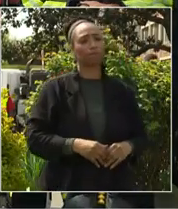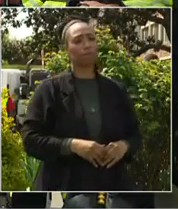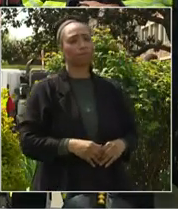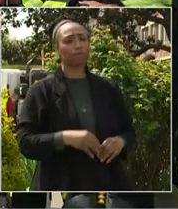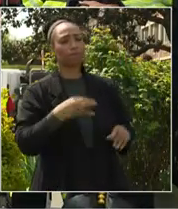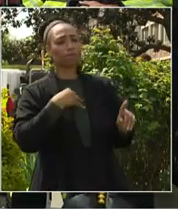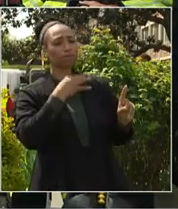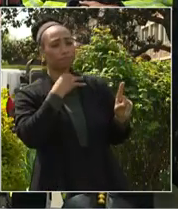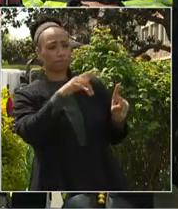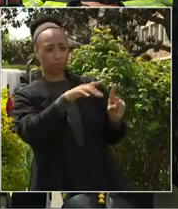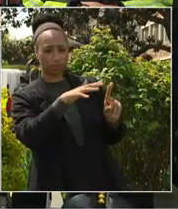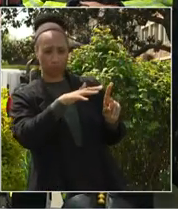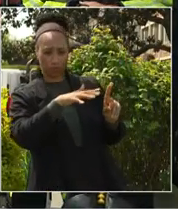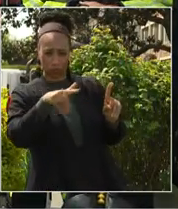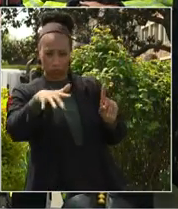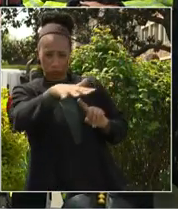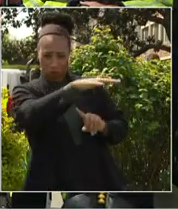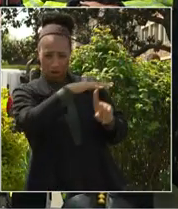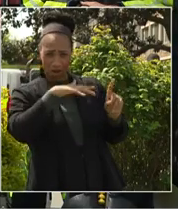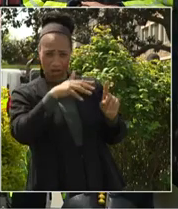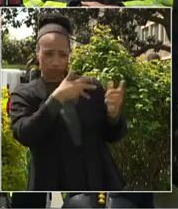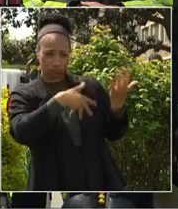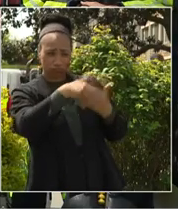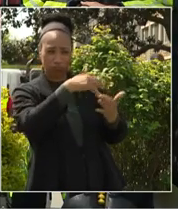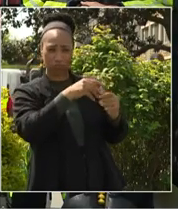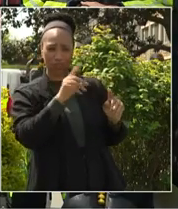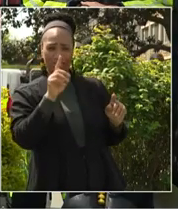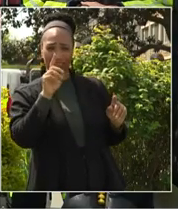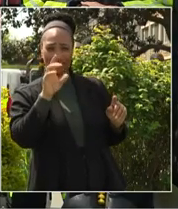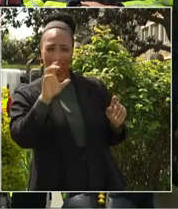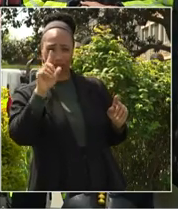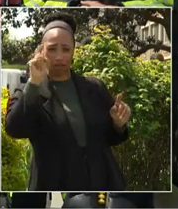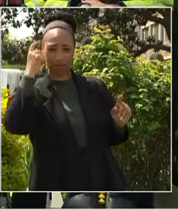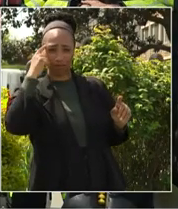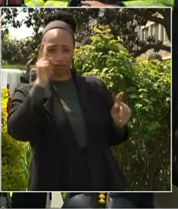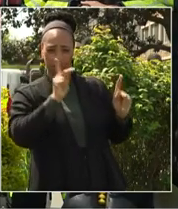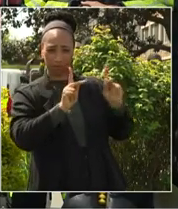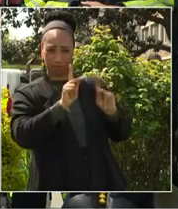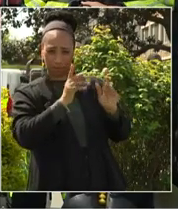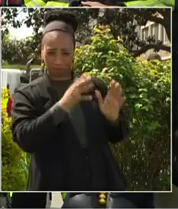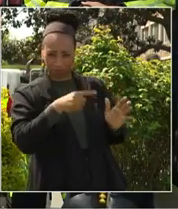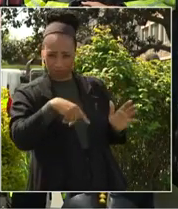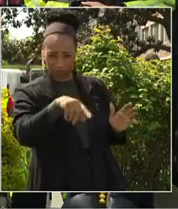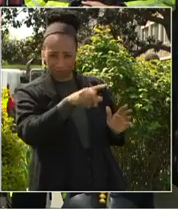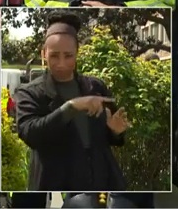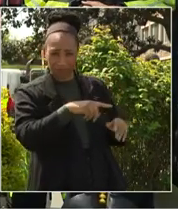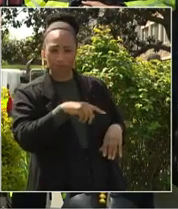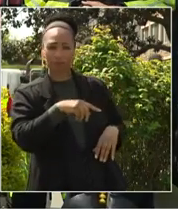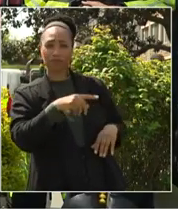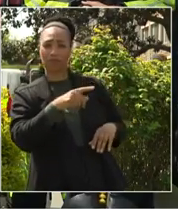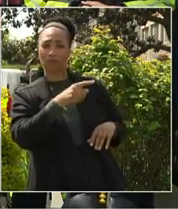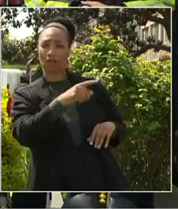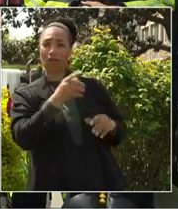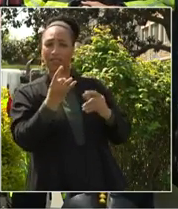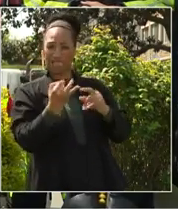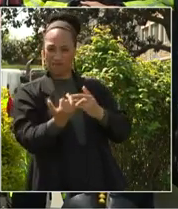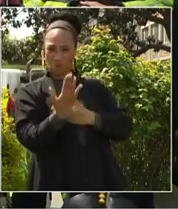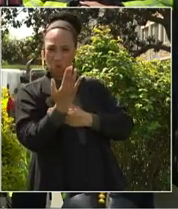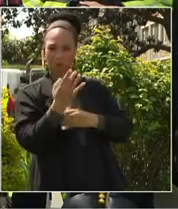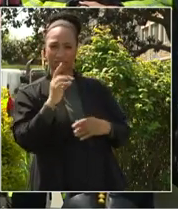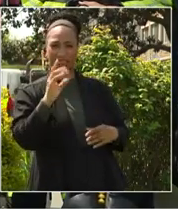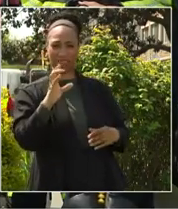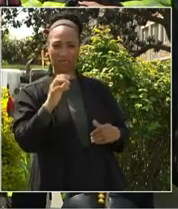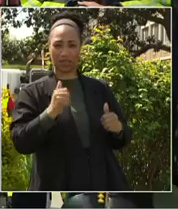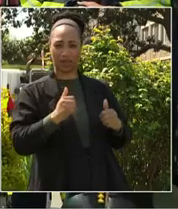right now. On the phone call with reporters this morning, staff said that there would have to be furloughs and